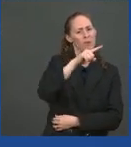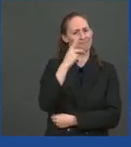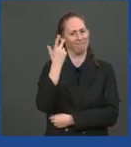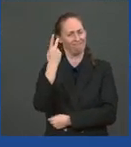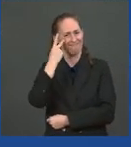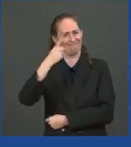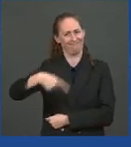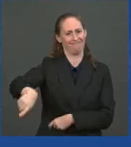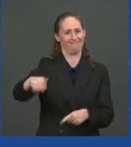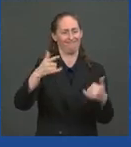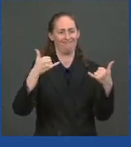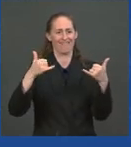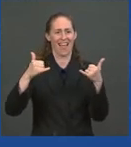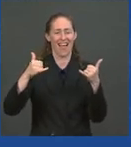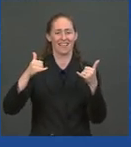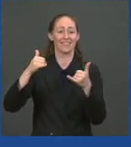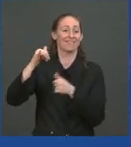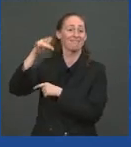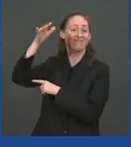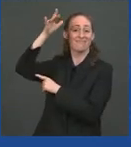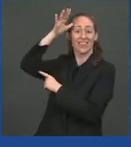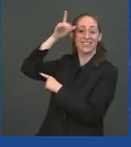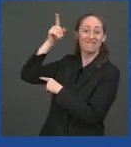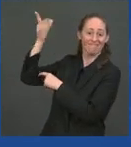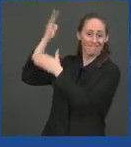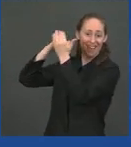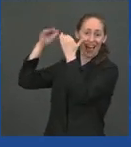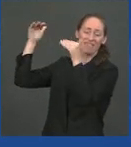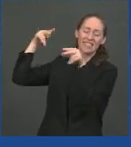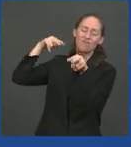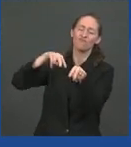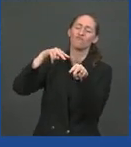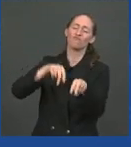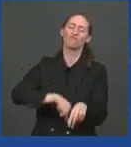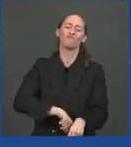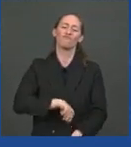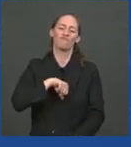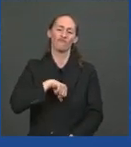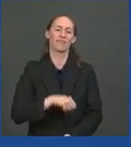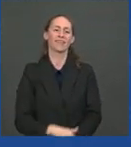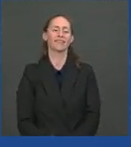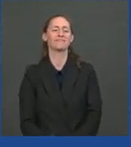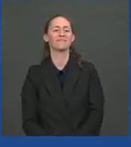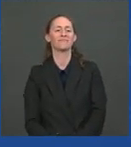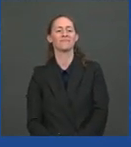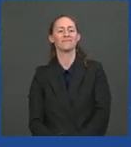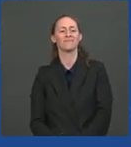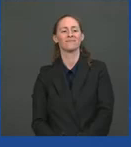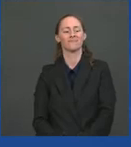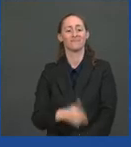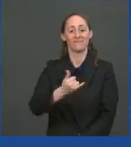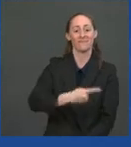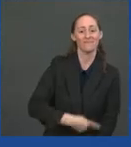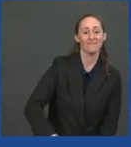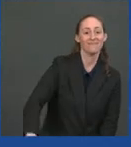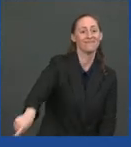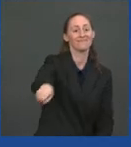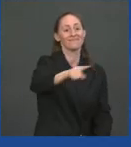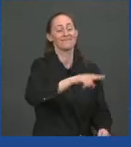watching, looking down, watching over you all. And your baby boys who will grow up knowing that anything is